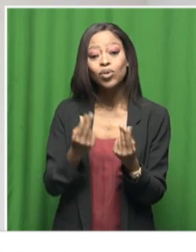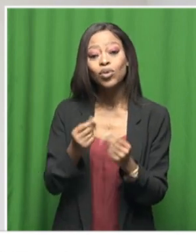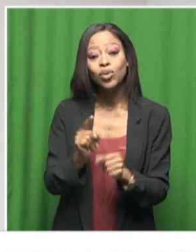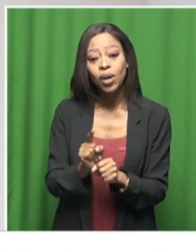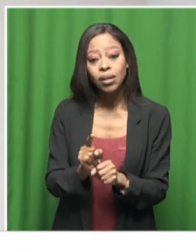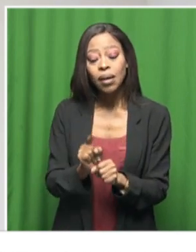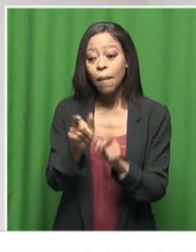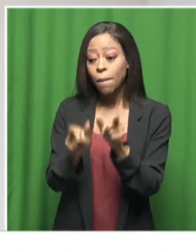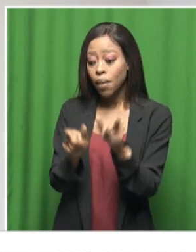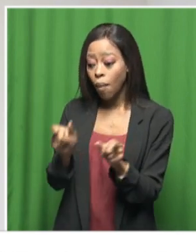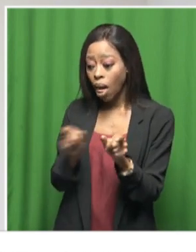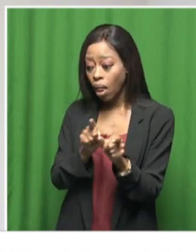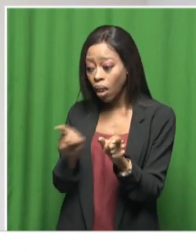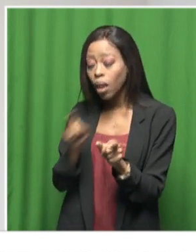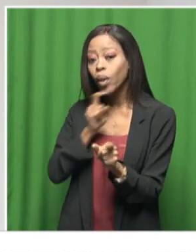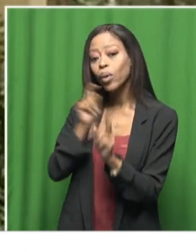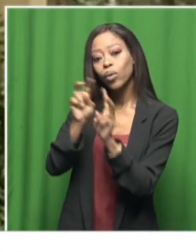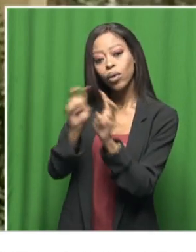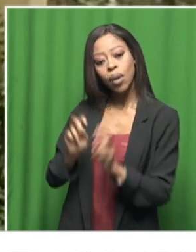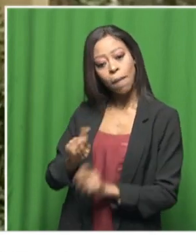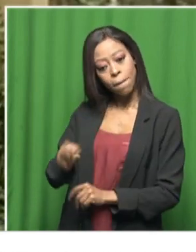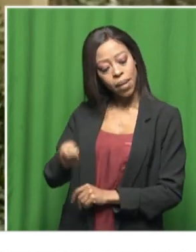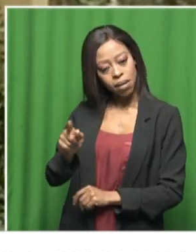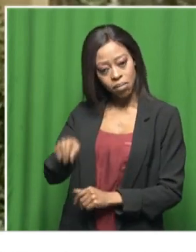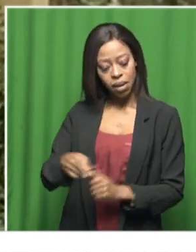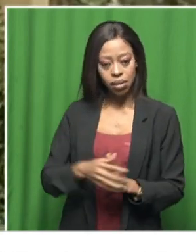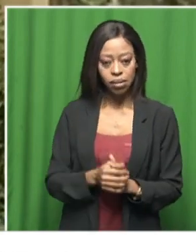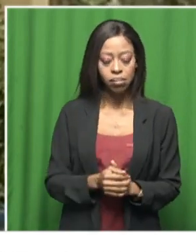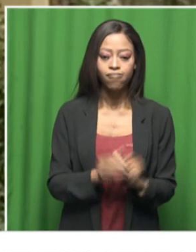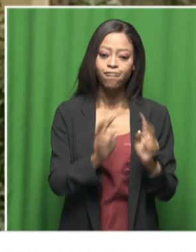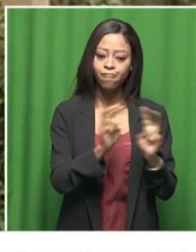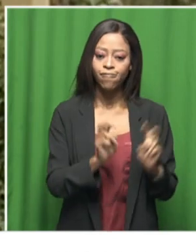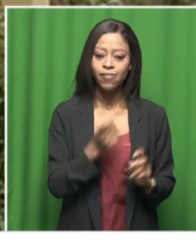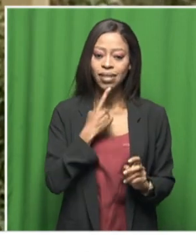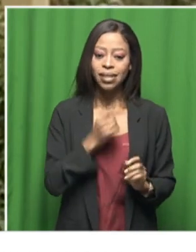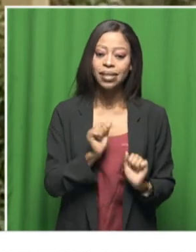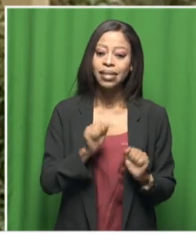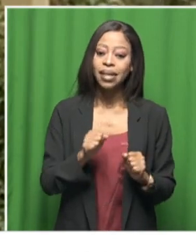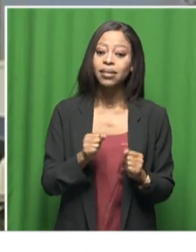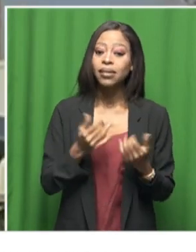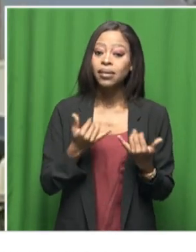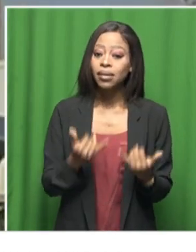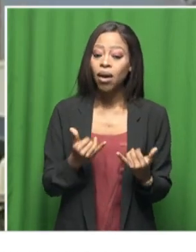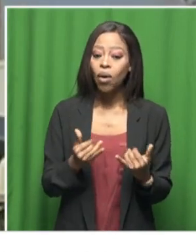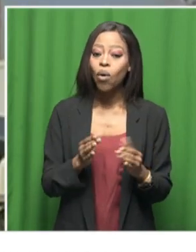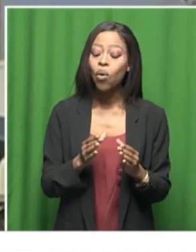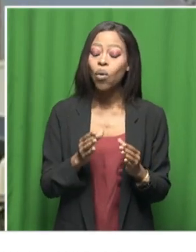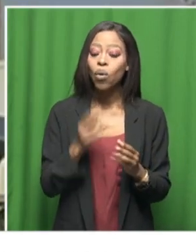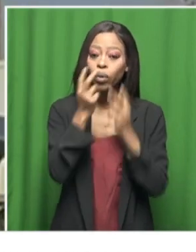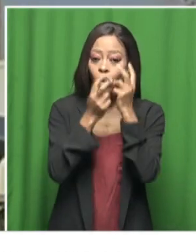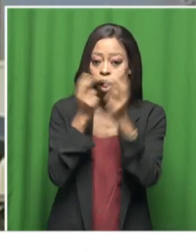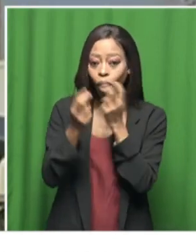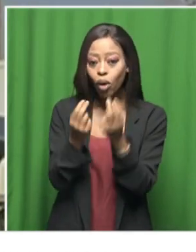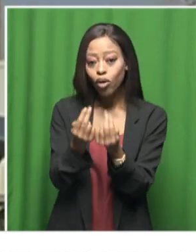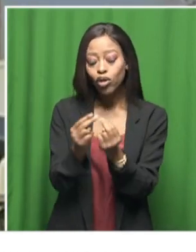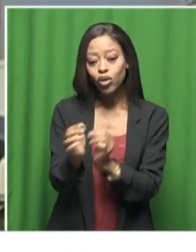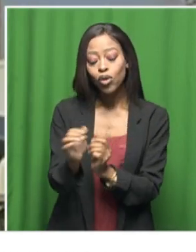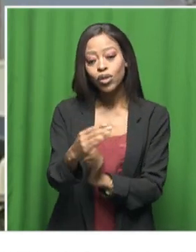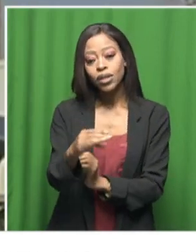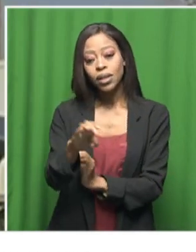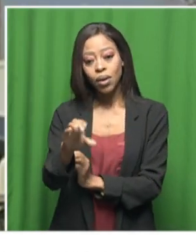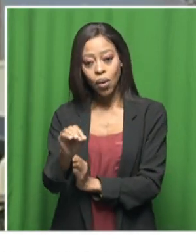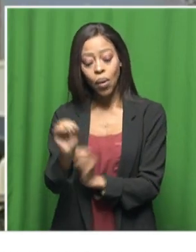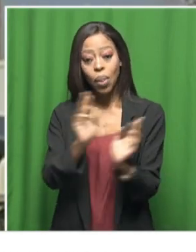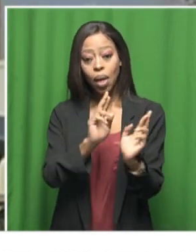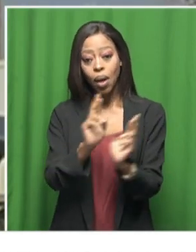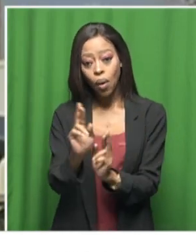use electricity pay for it. Eskom says it has started the search for the new group CEO and hopes to have someone